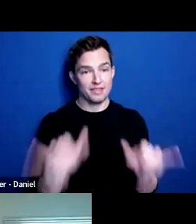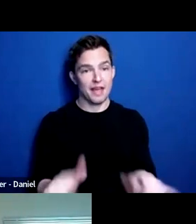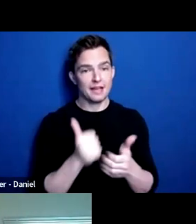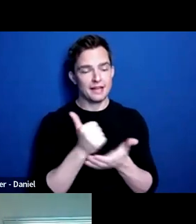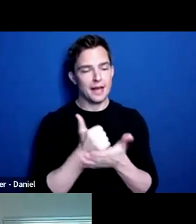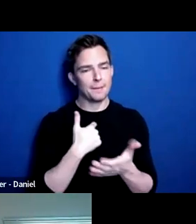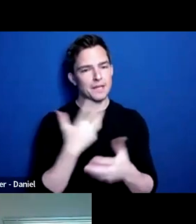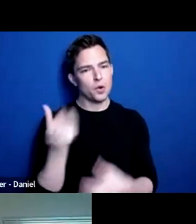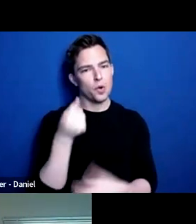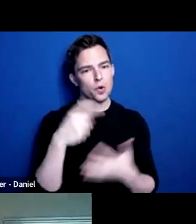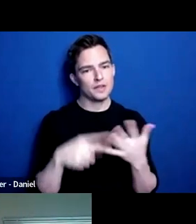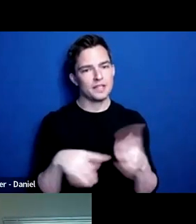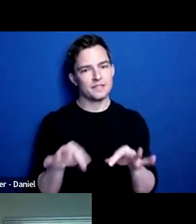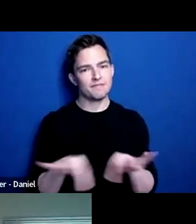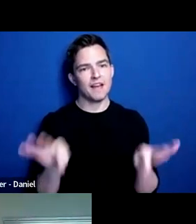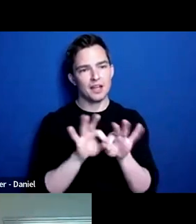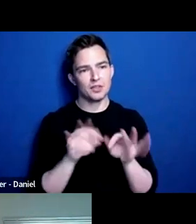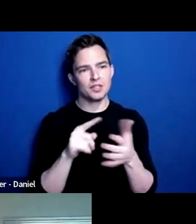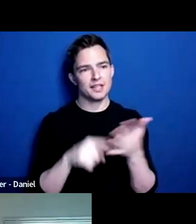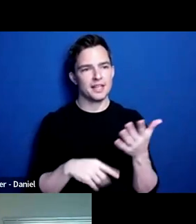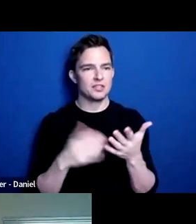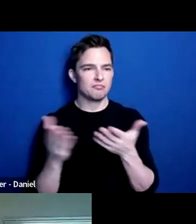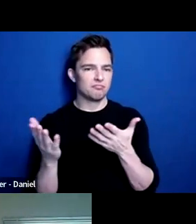those values,